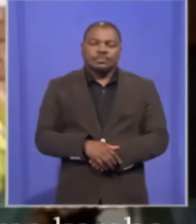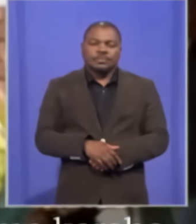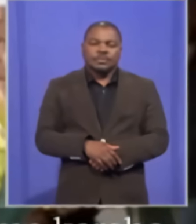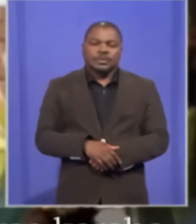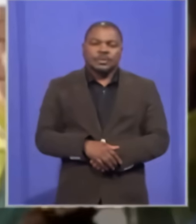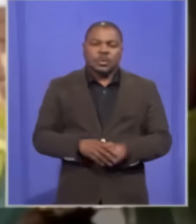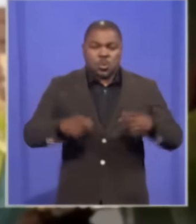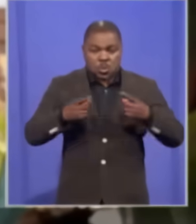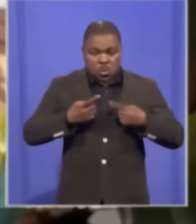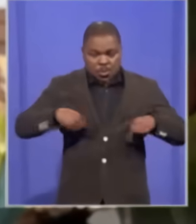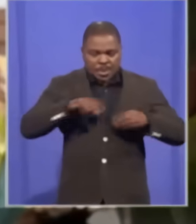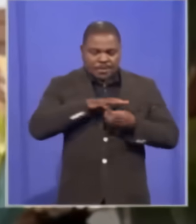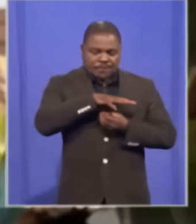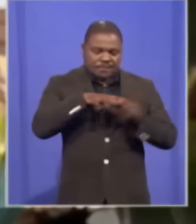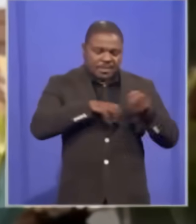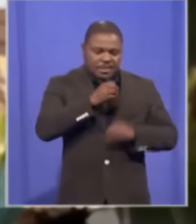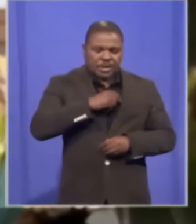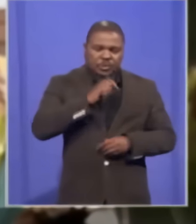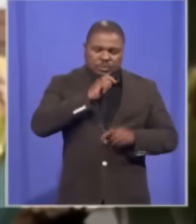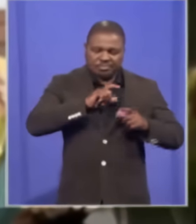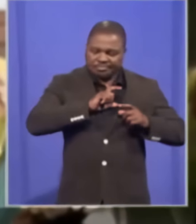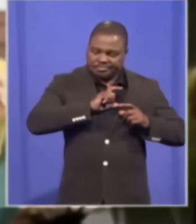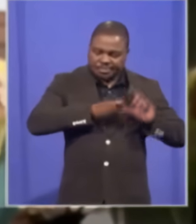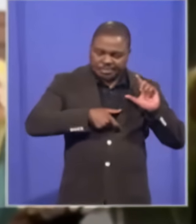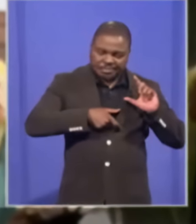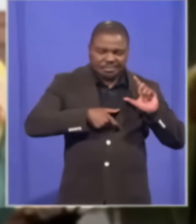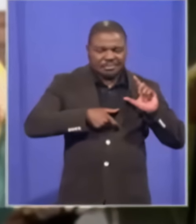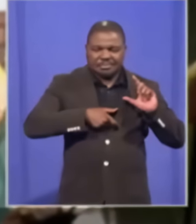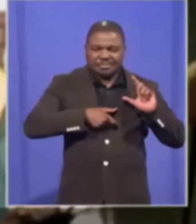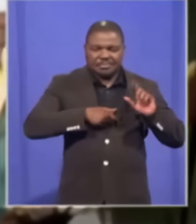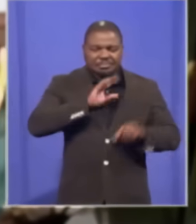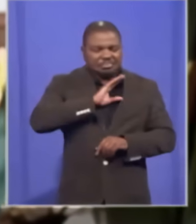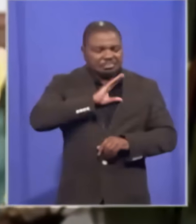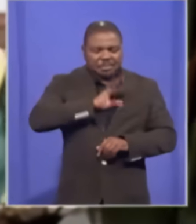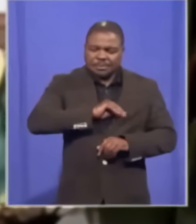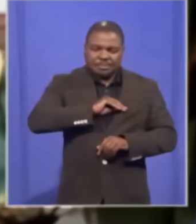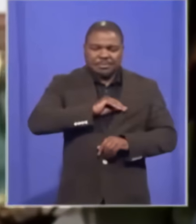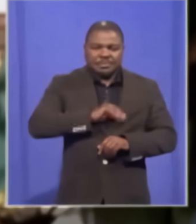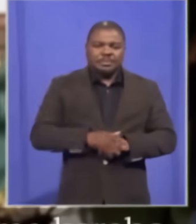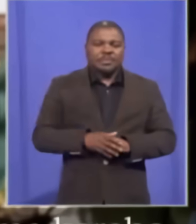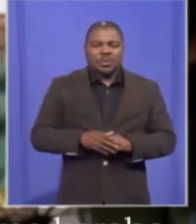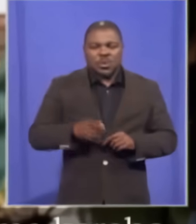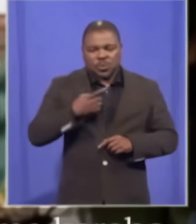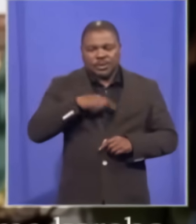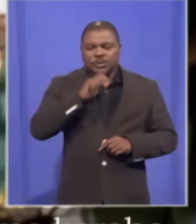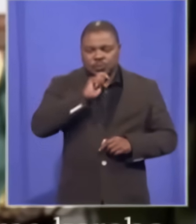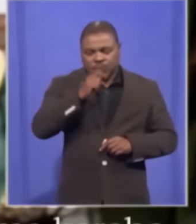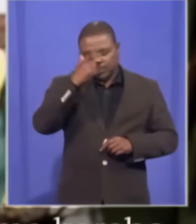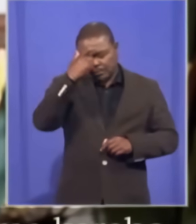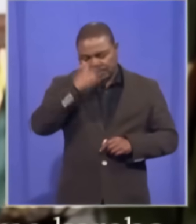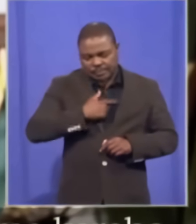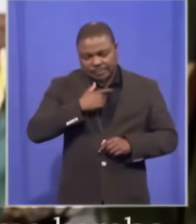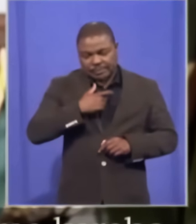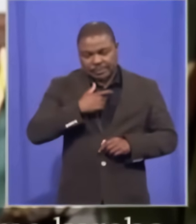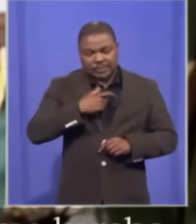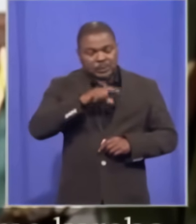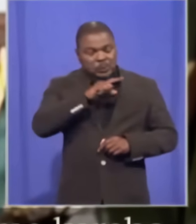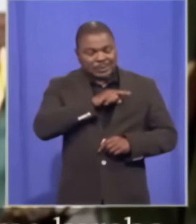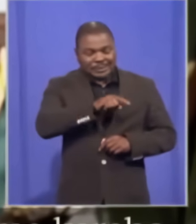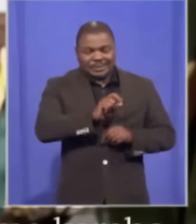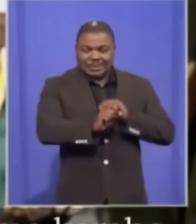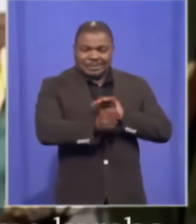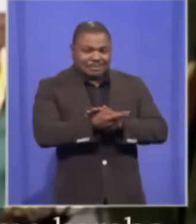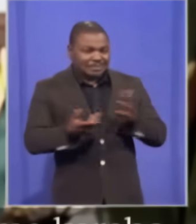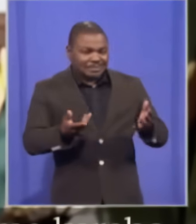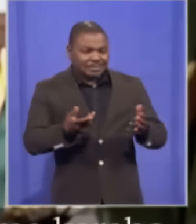We, as the family, we are broken. We are broken-hearted. We are very much sad about the incident. We